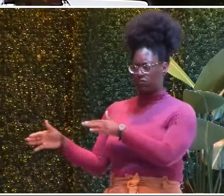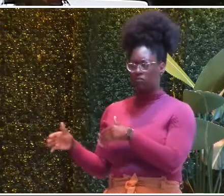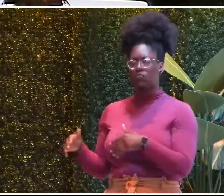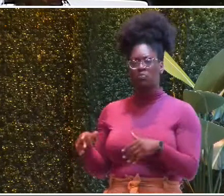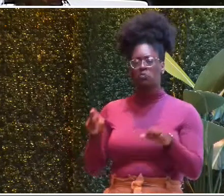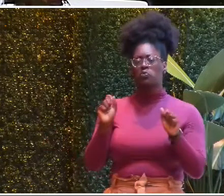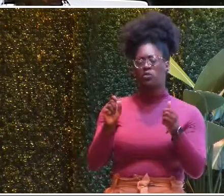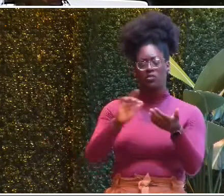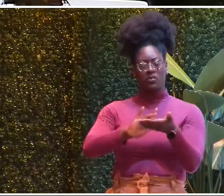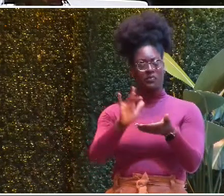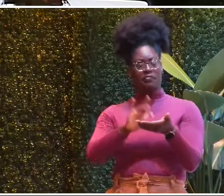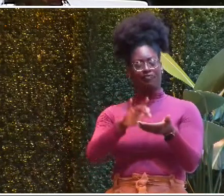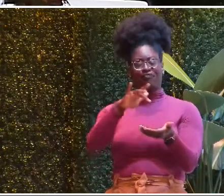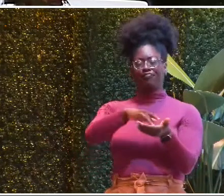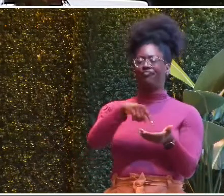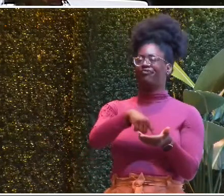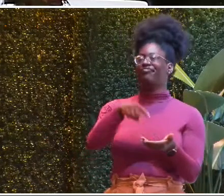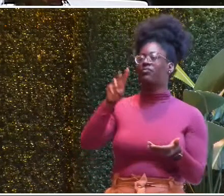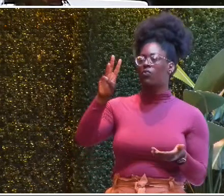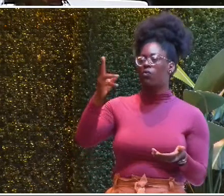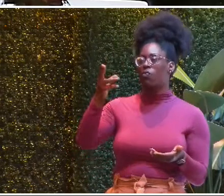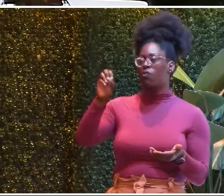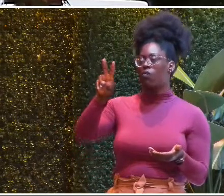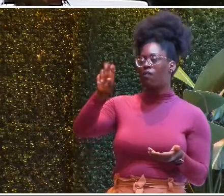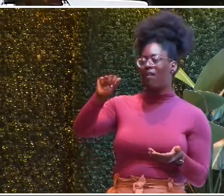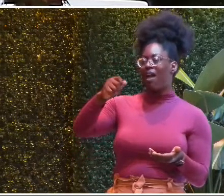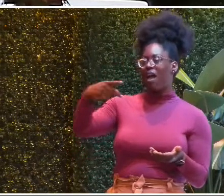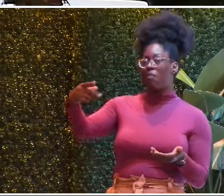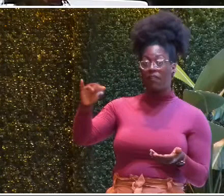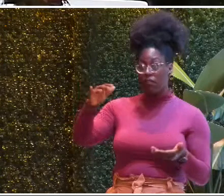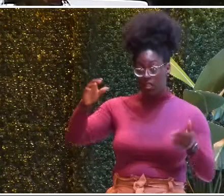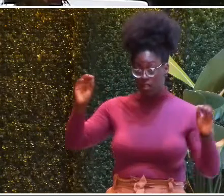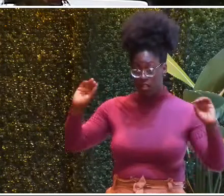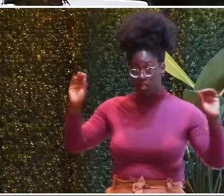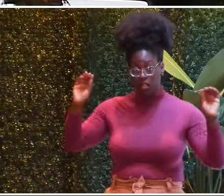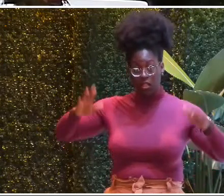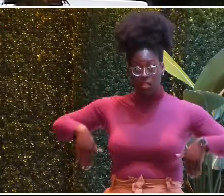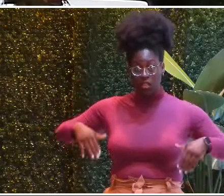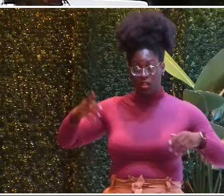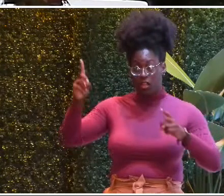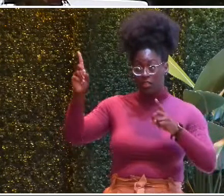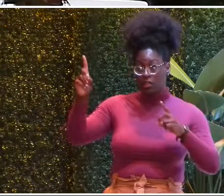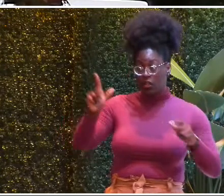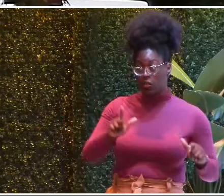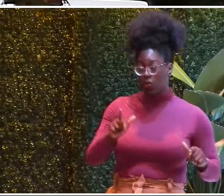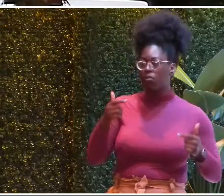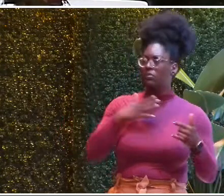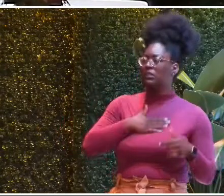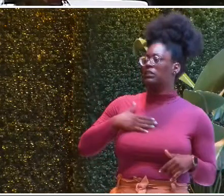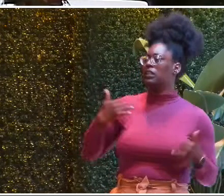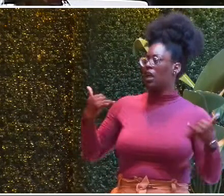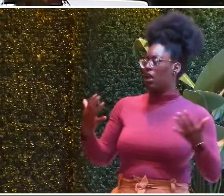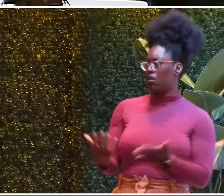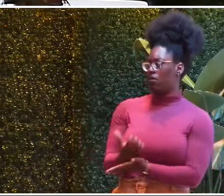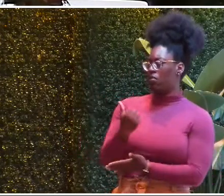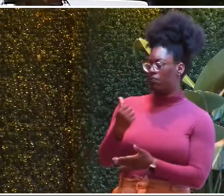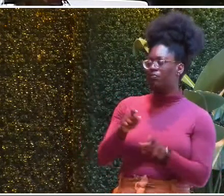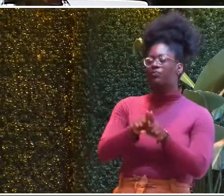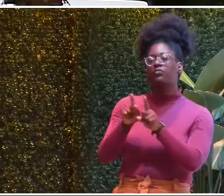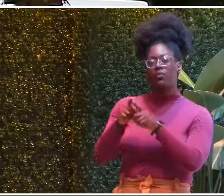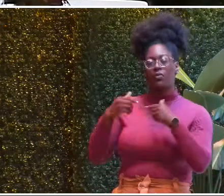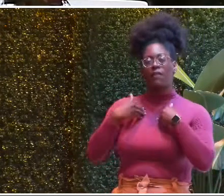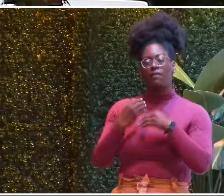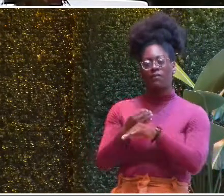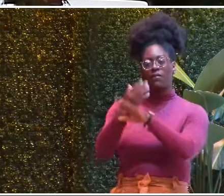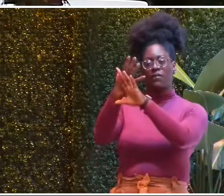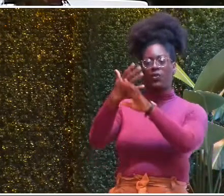offer. So download the Hoover app. On the Hoover app, there's a virtual help desk that may help you